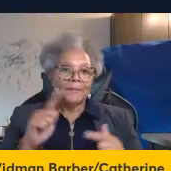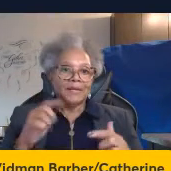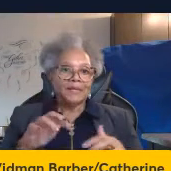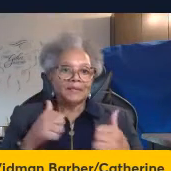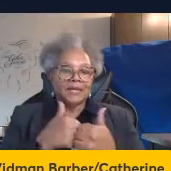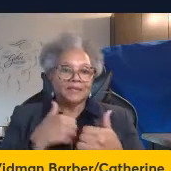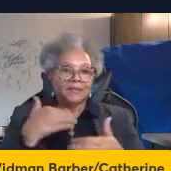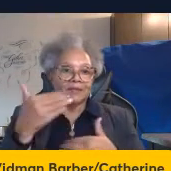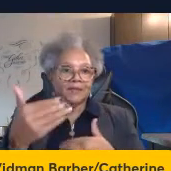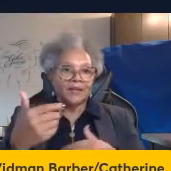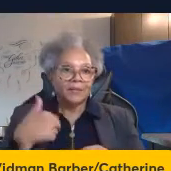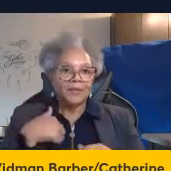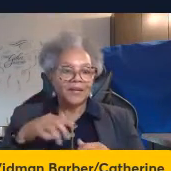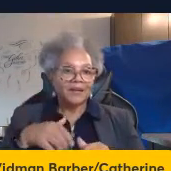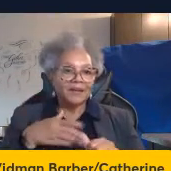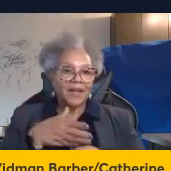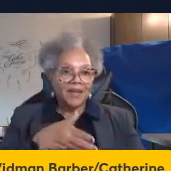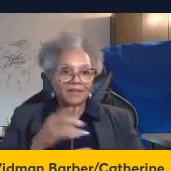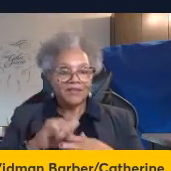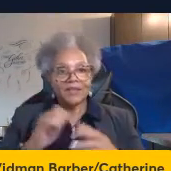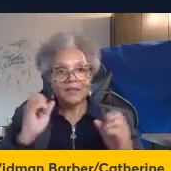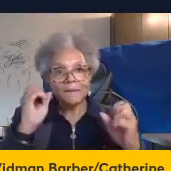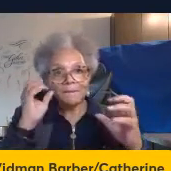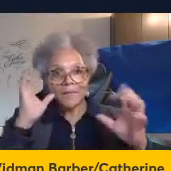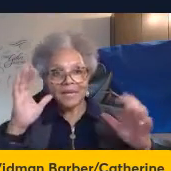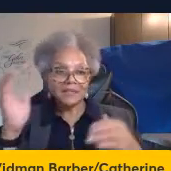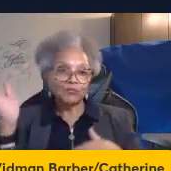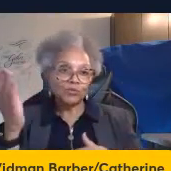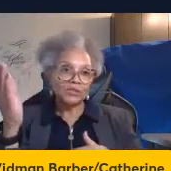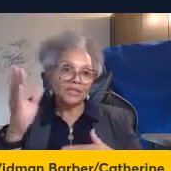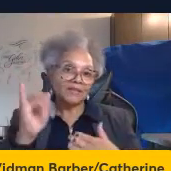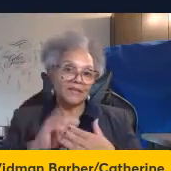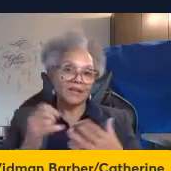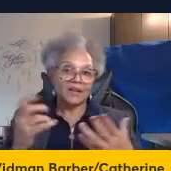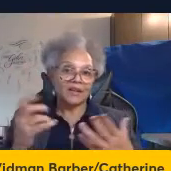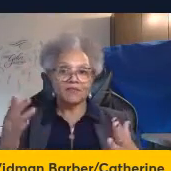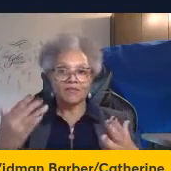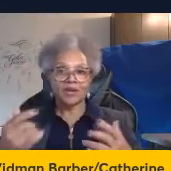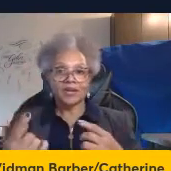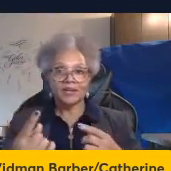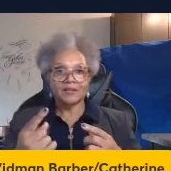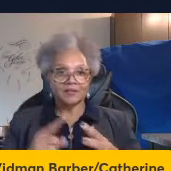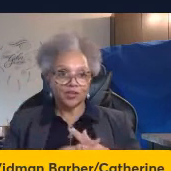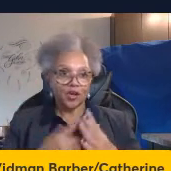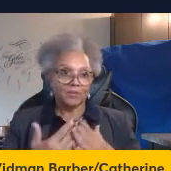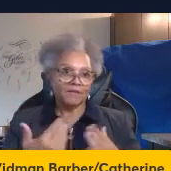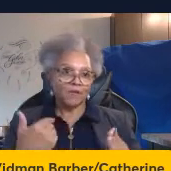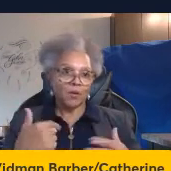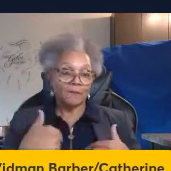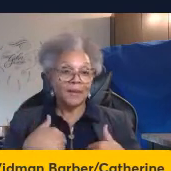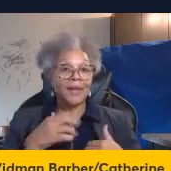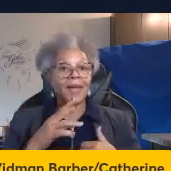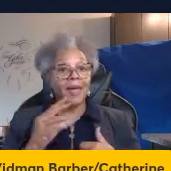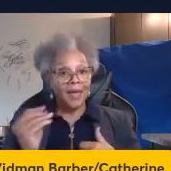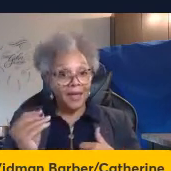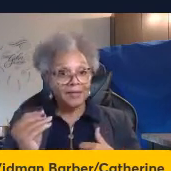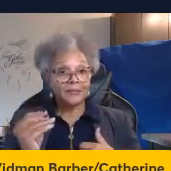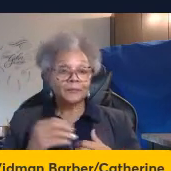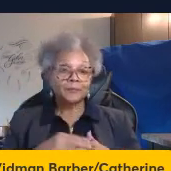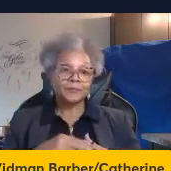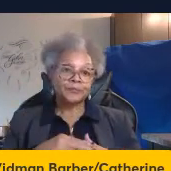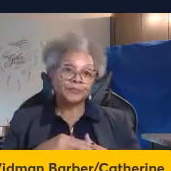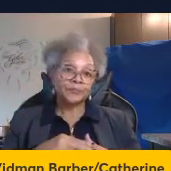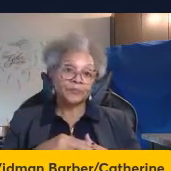me following these amazing presentations that have come before me. And